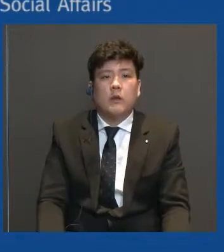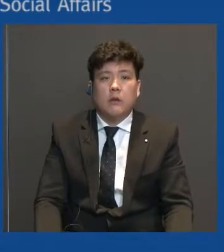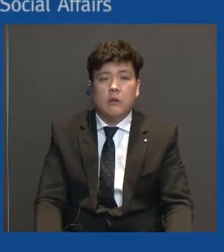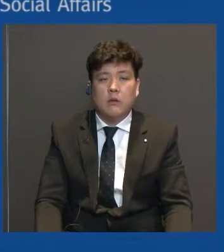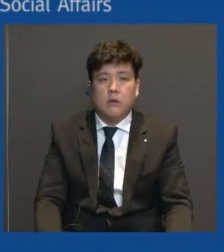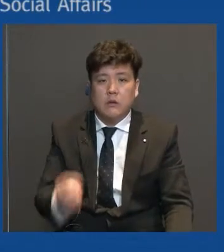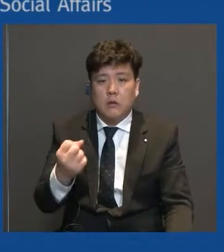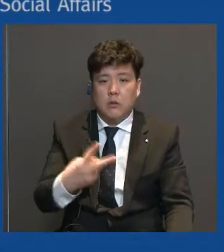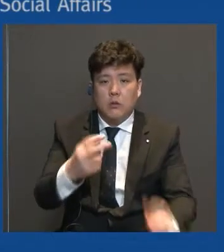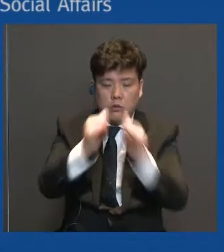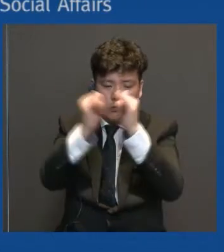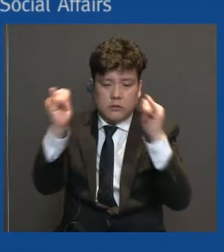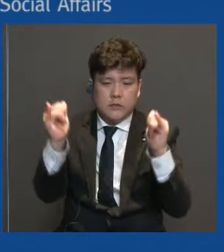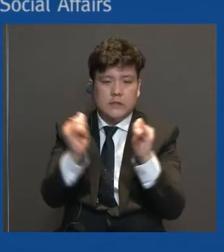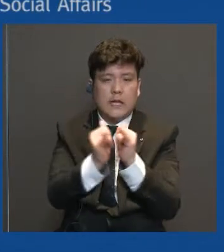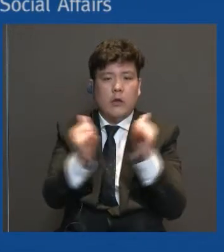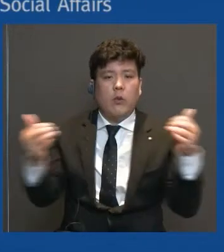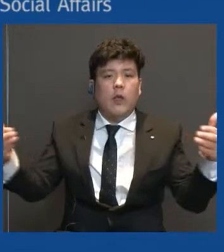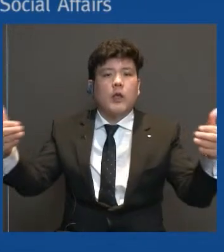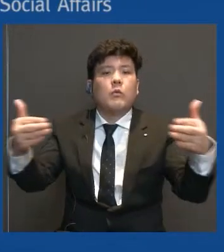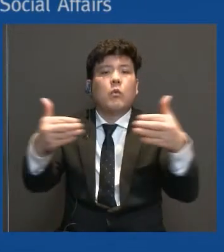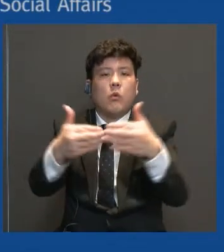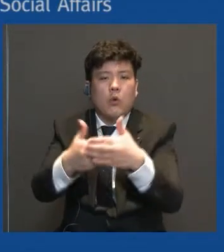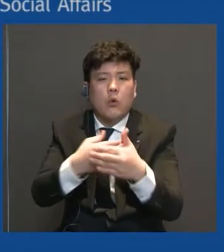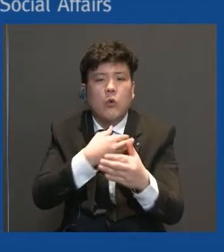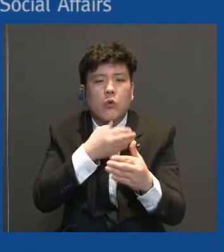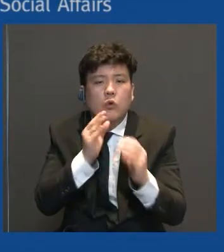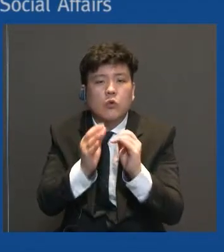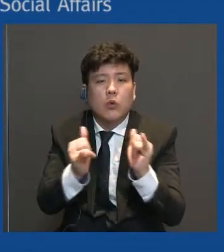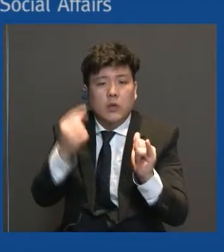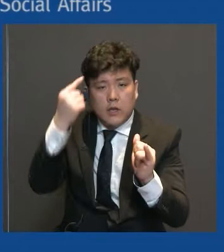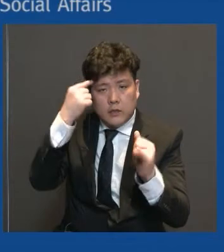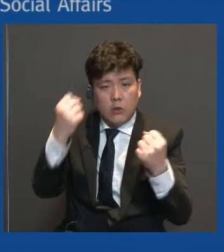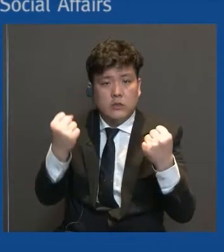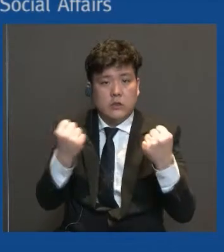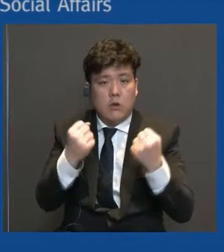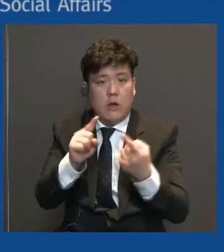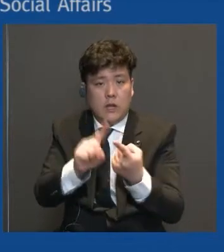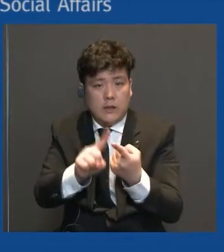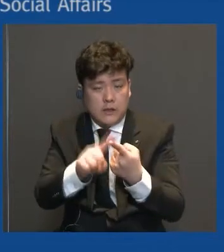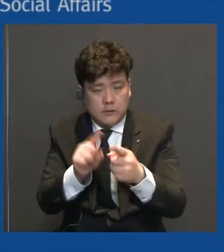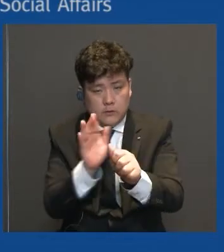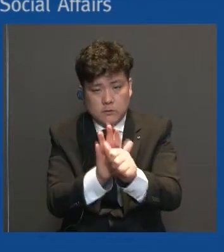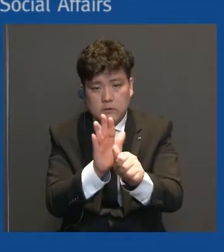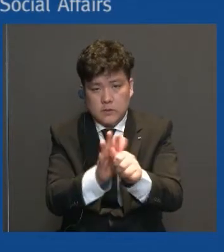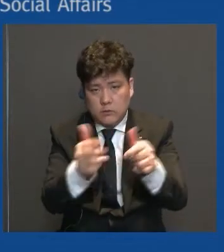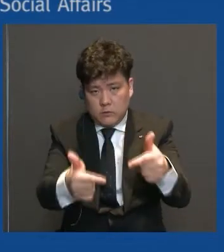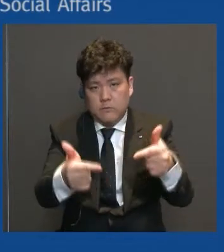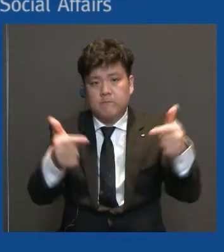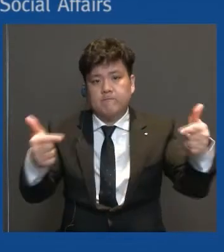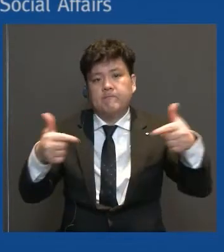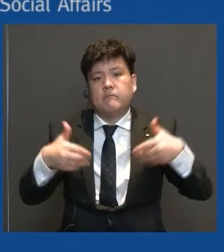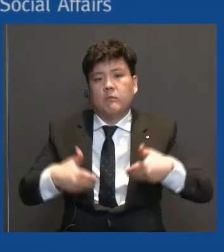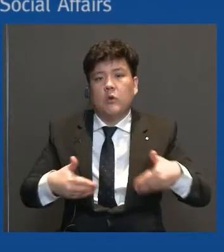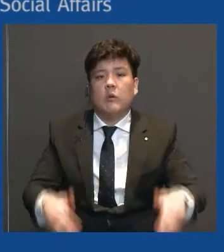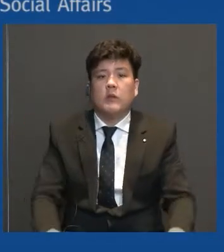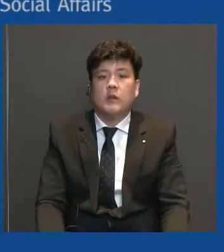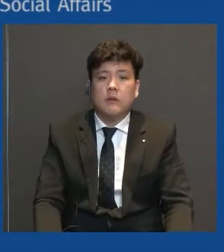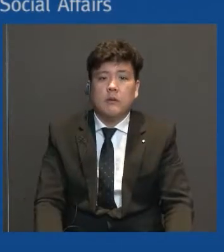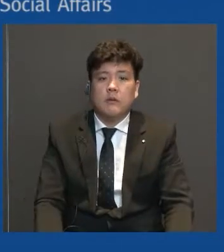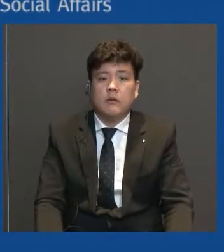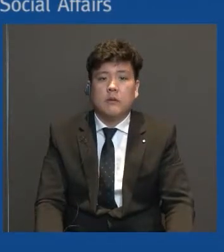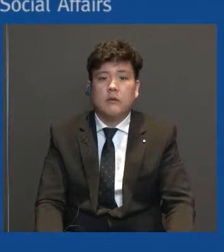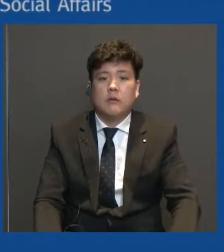digital technologies to prevent their double exclusion from social context and digital access. In